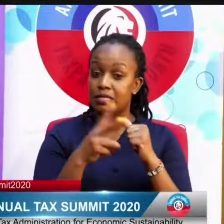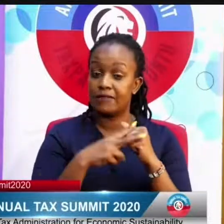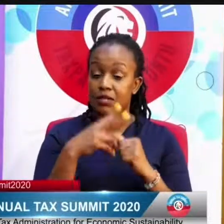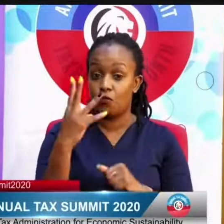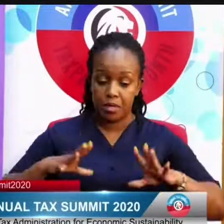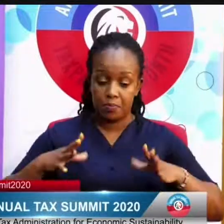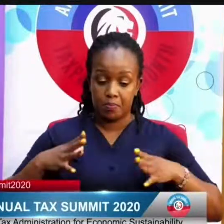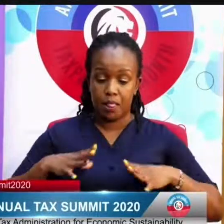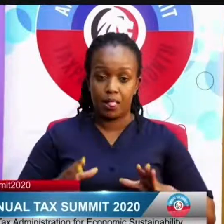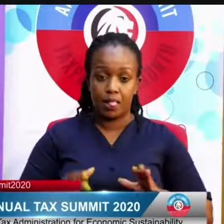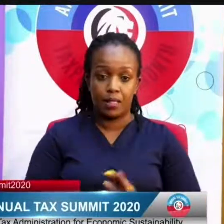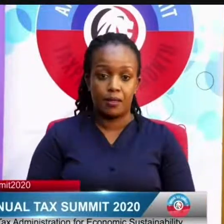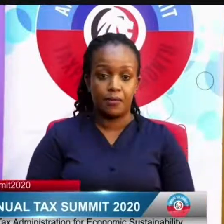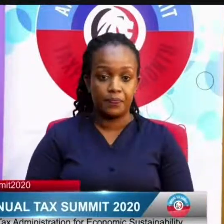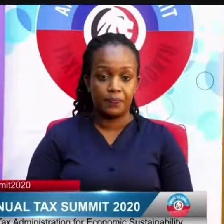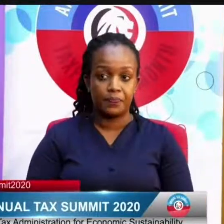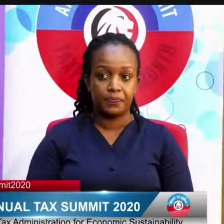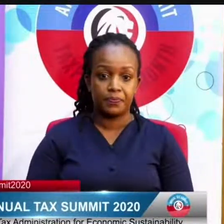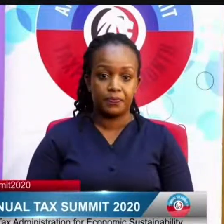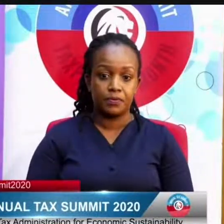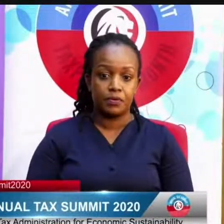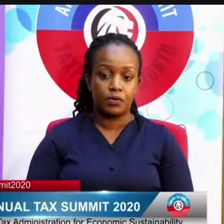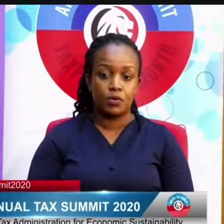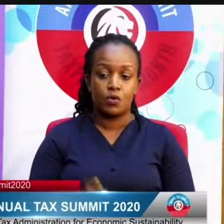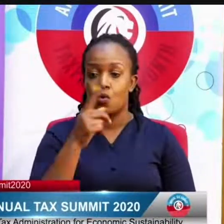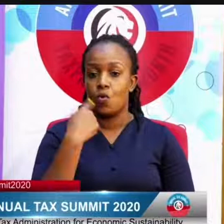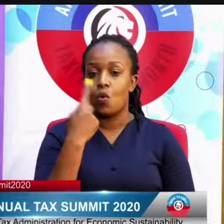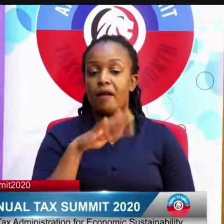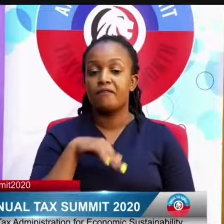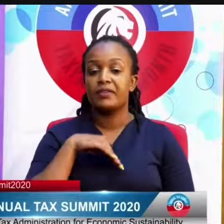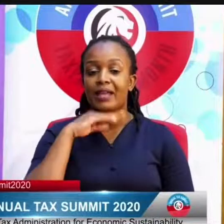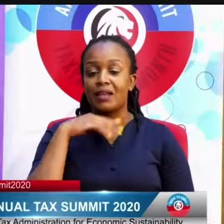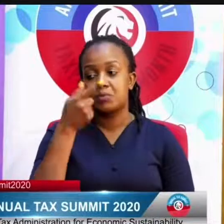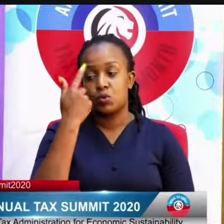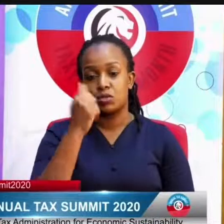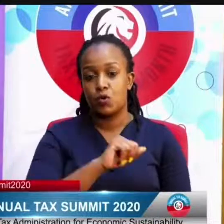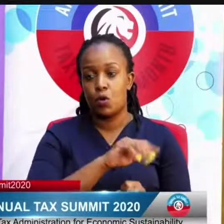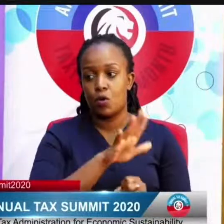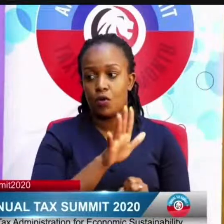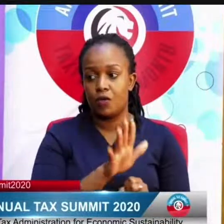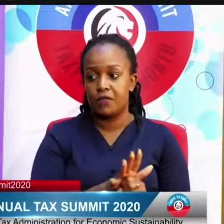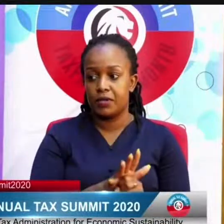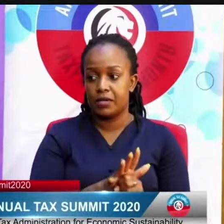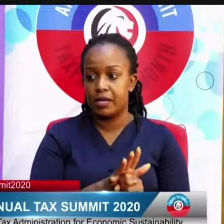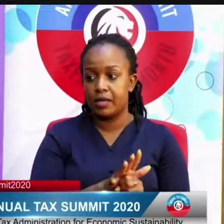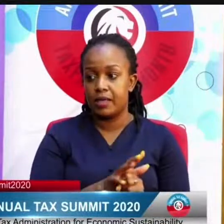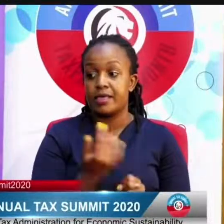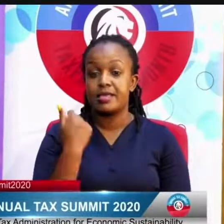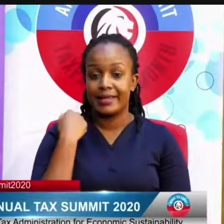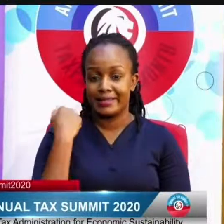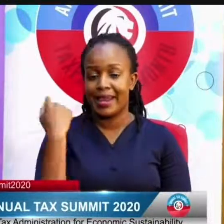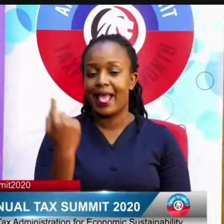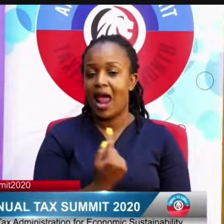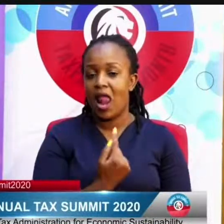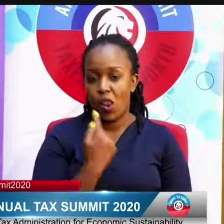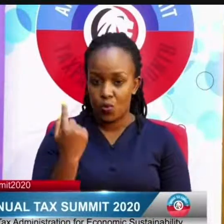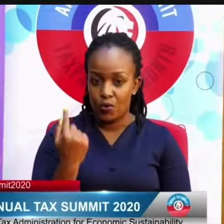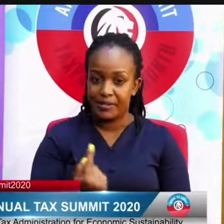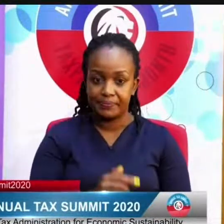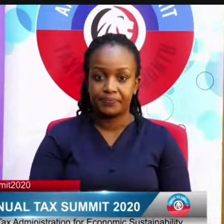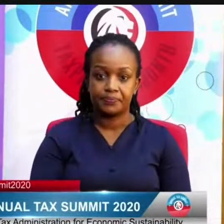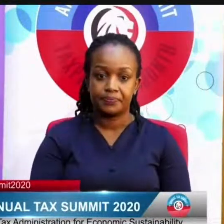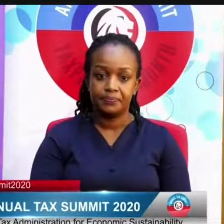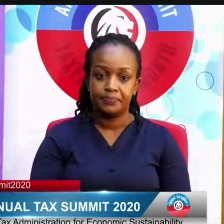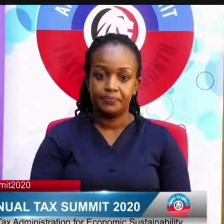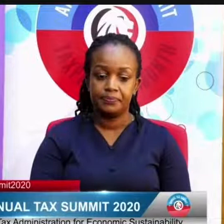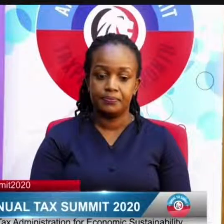South Africans that we lost due to the pandemic yesterday alone. The total that we're sitting on currently